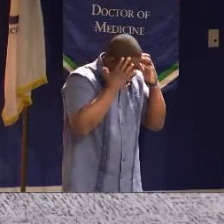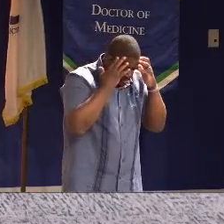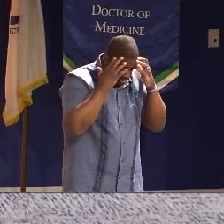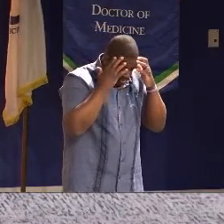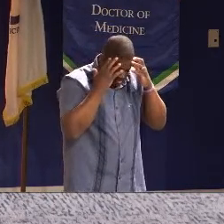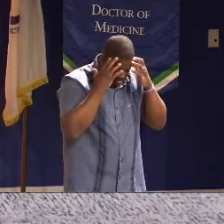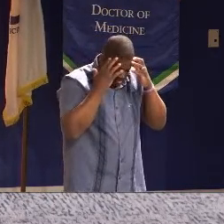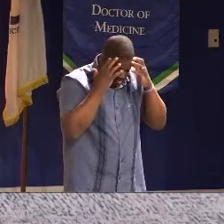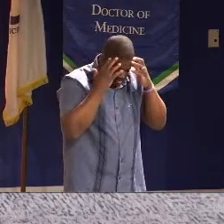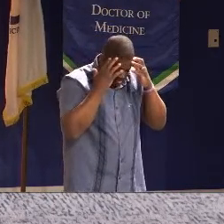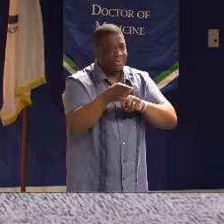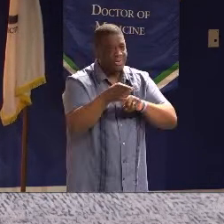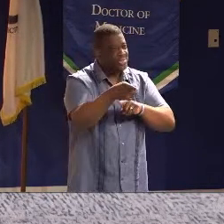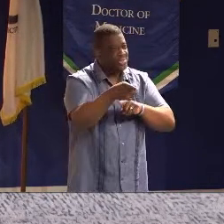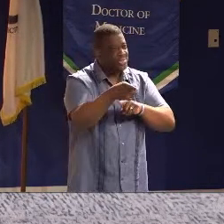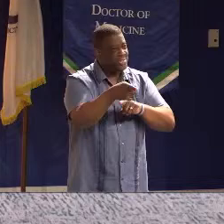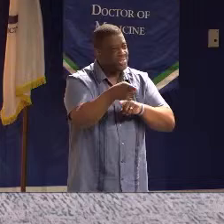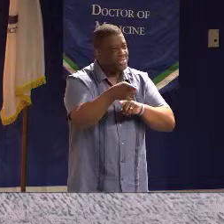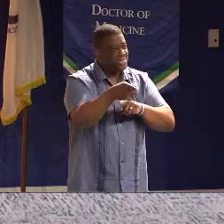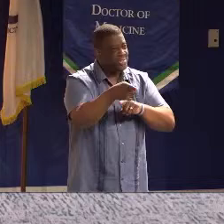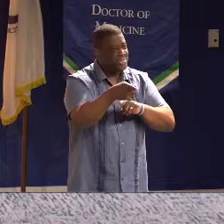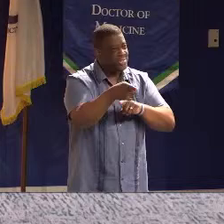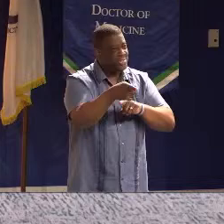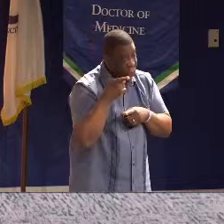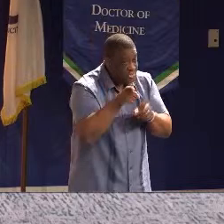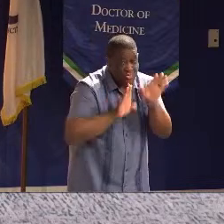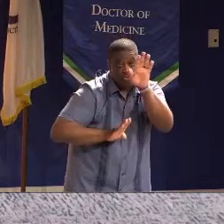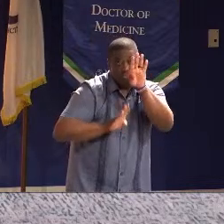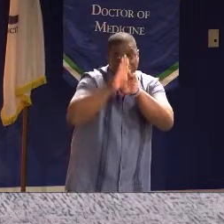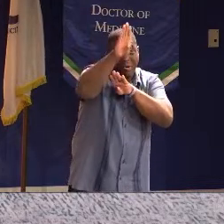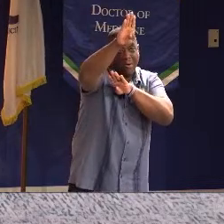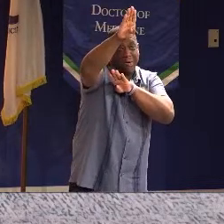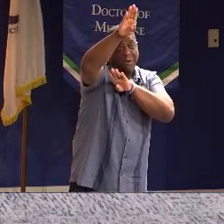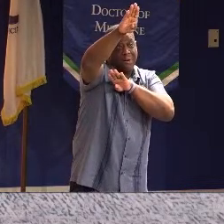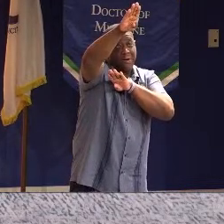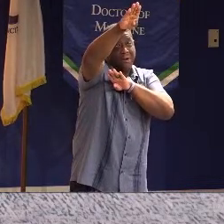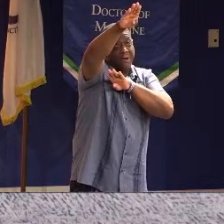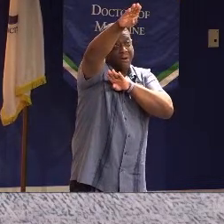But you did not fail. You soared.